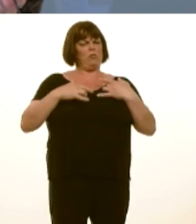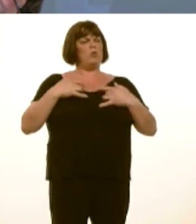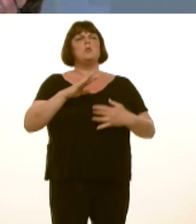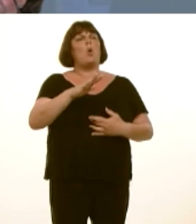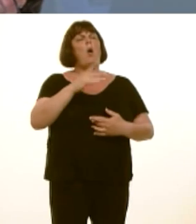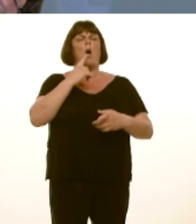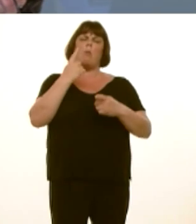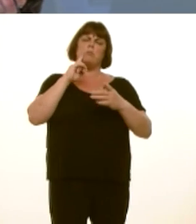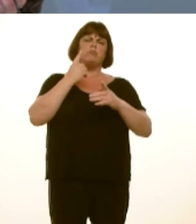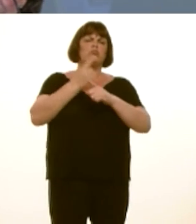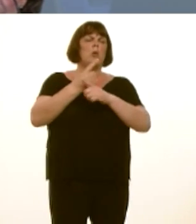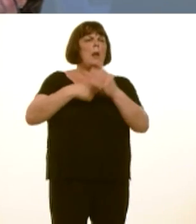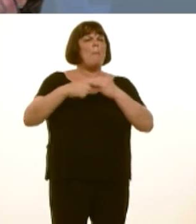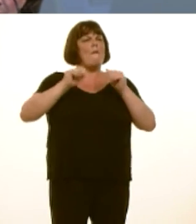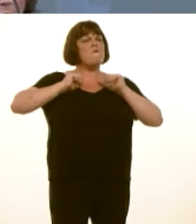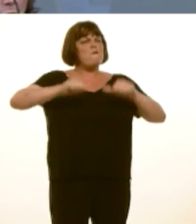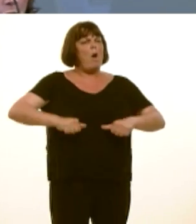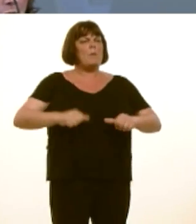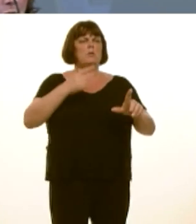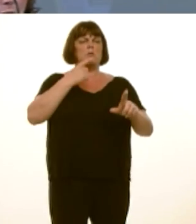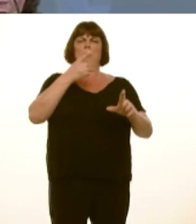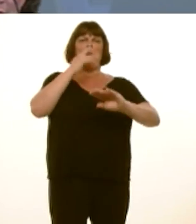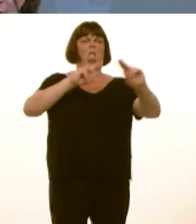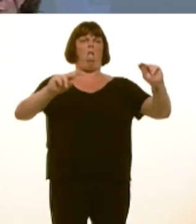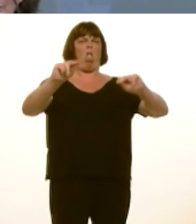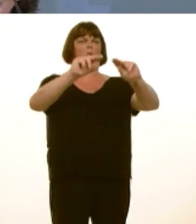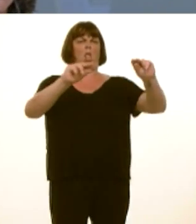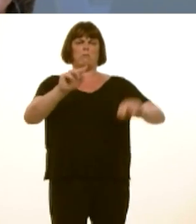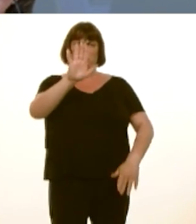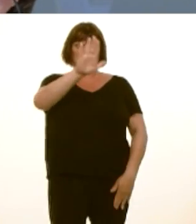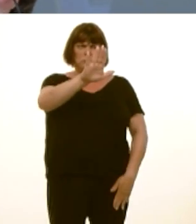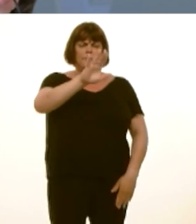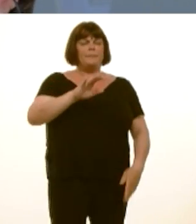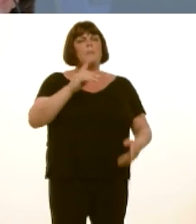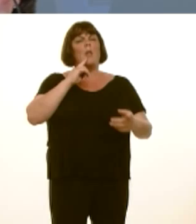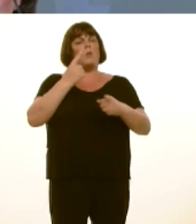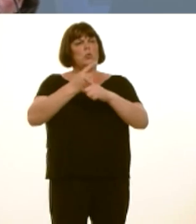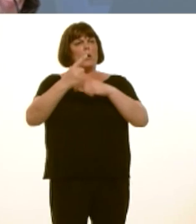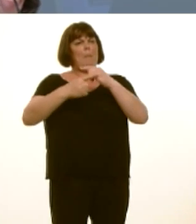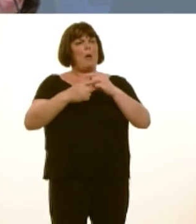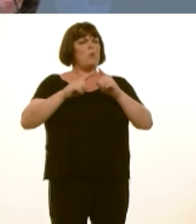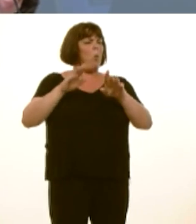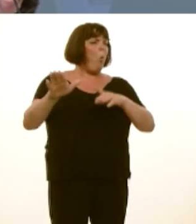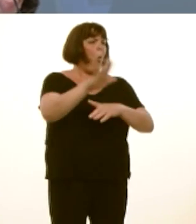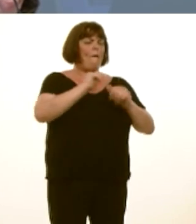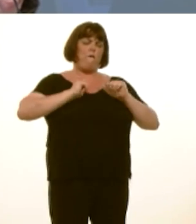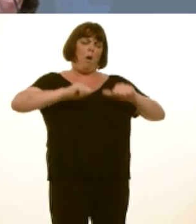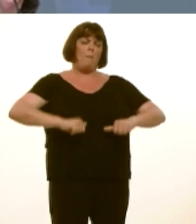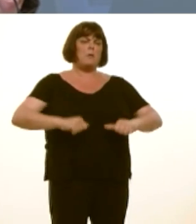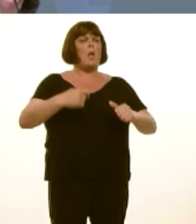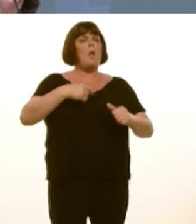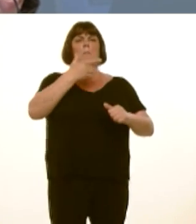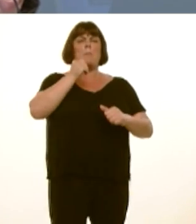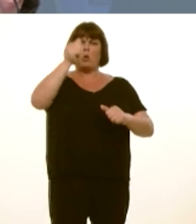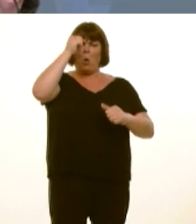of agriculture generally. Order! Of agriculture generally. The member's declaration of interest clearly shows that I